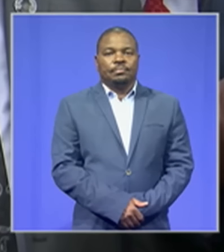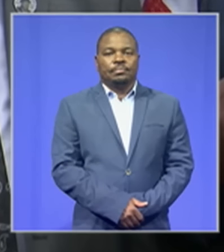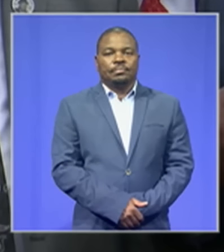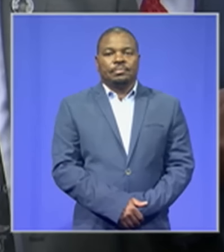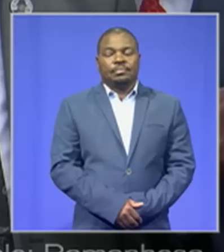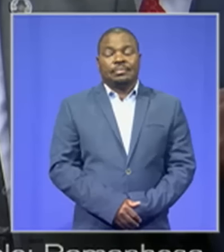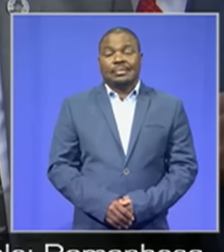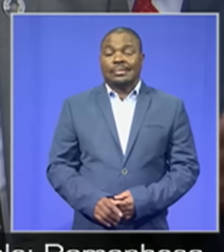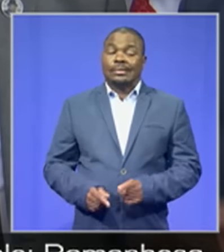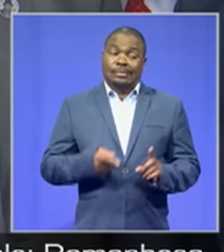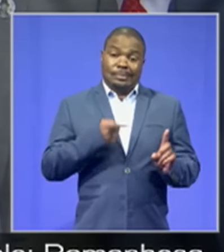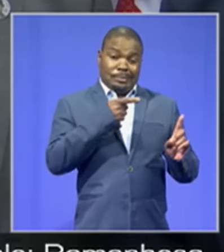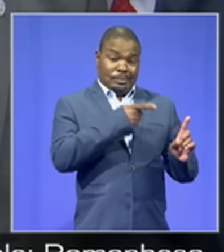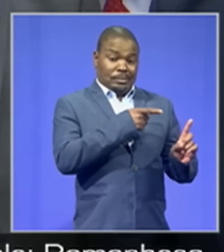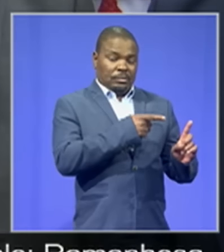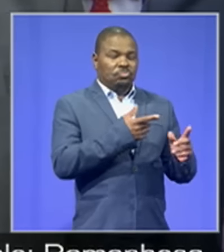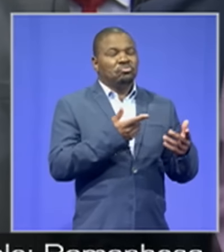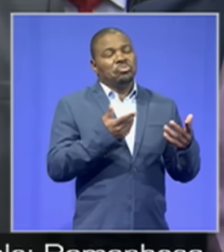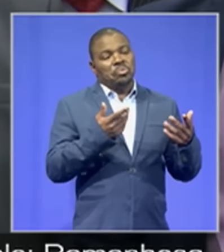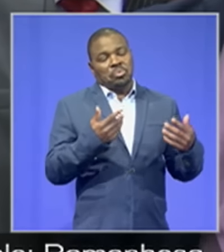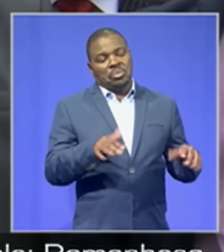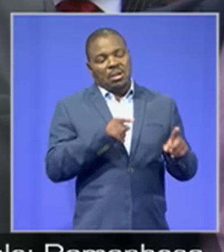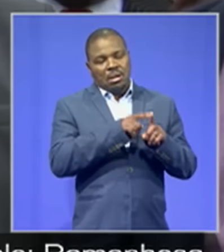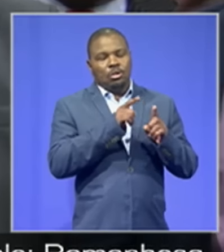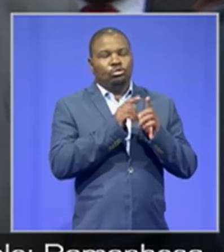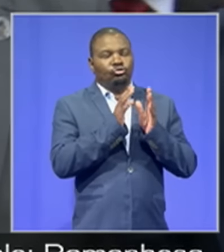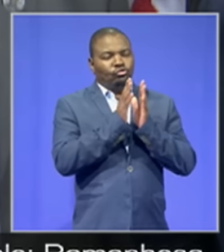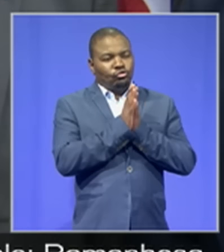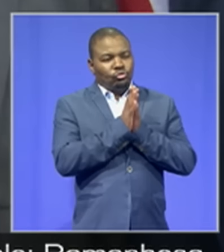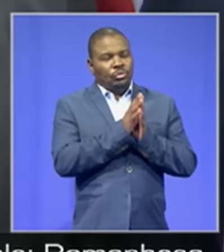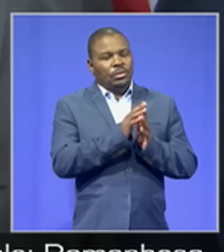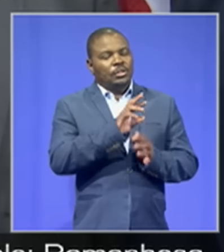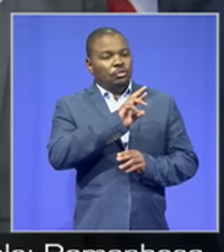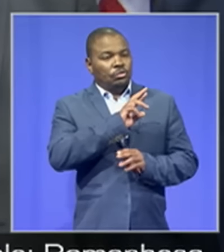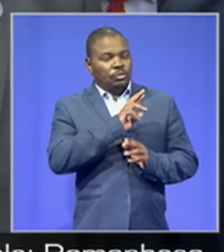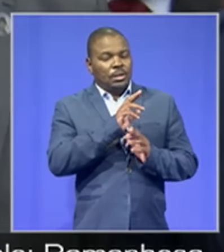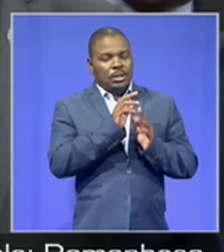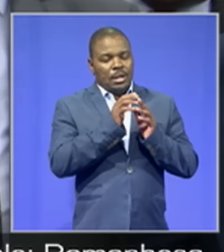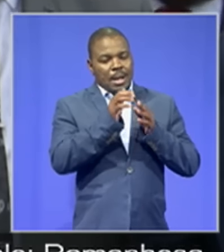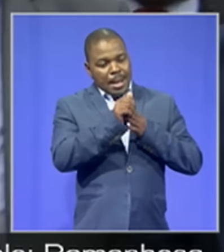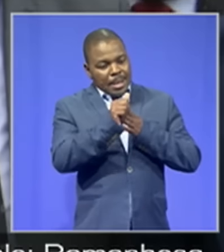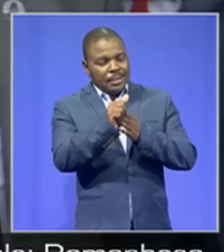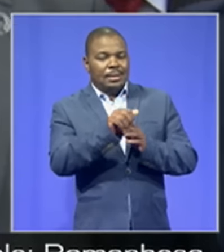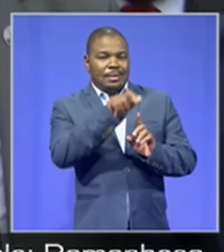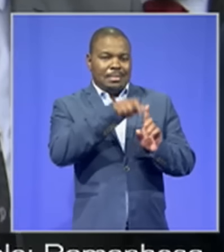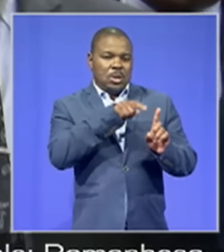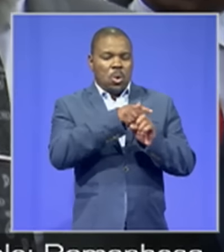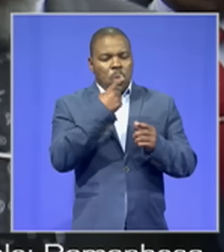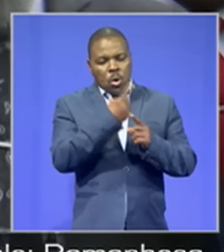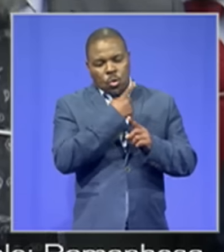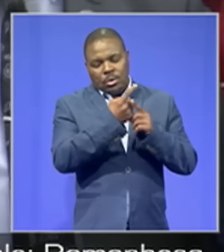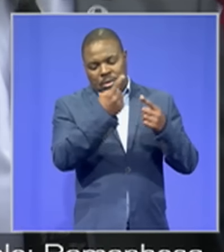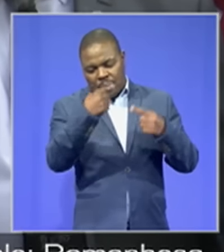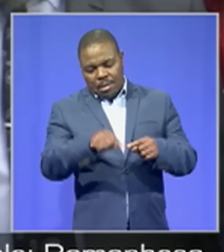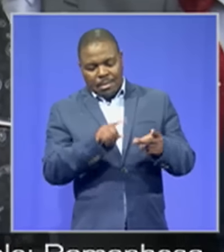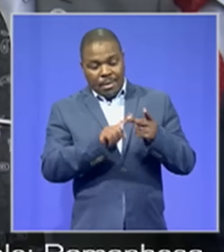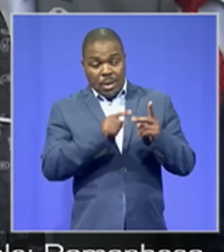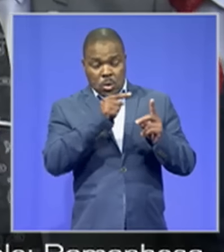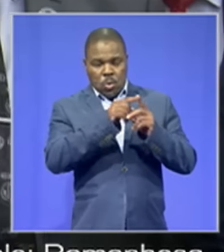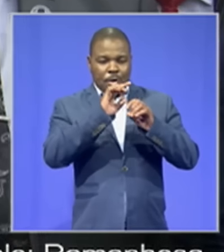He was one of those religious leaders who was always calm, who was also a